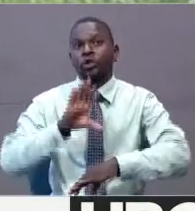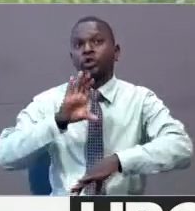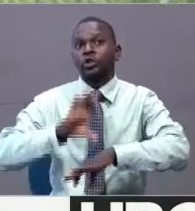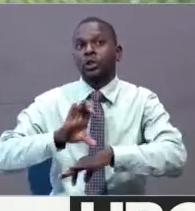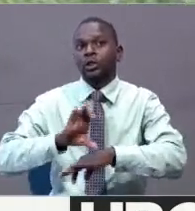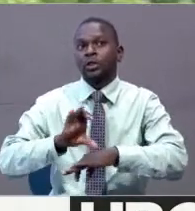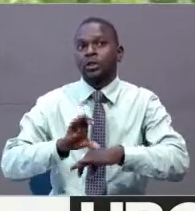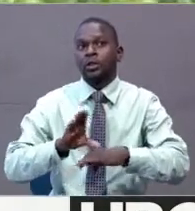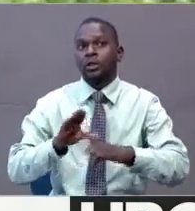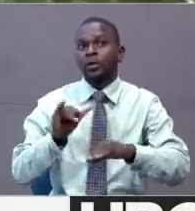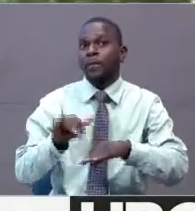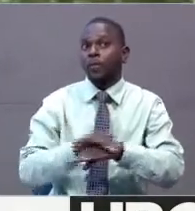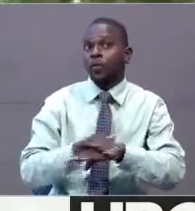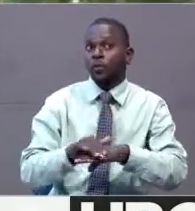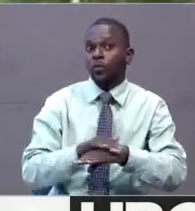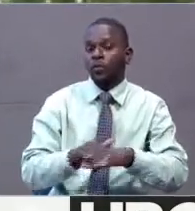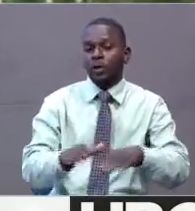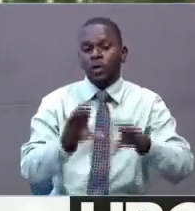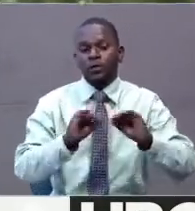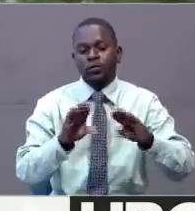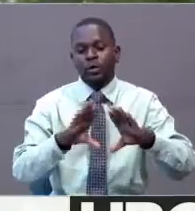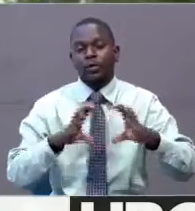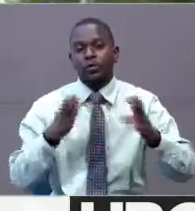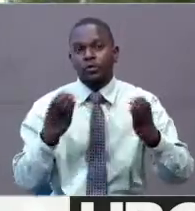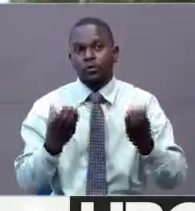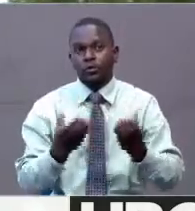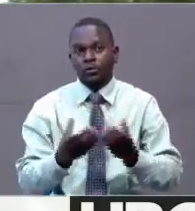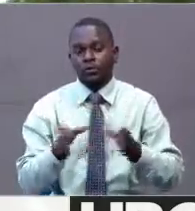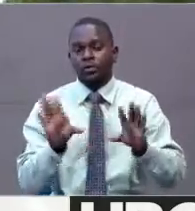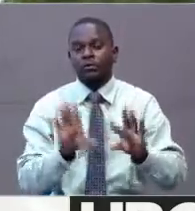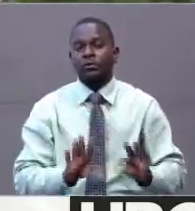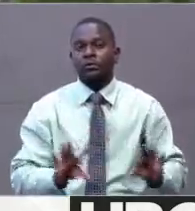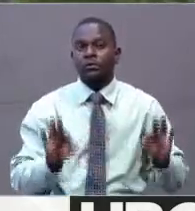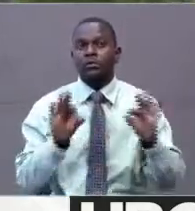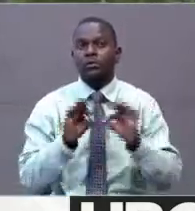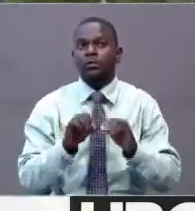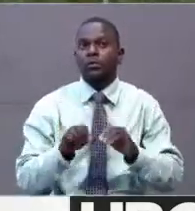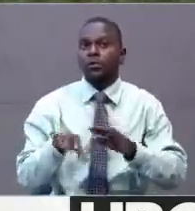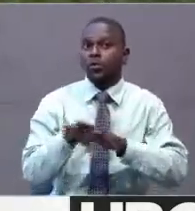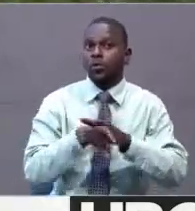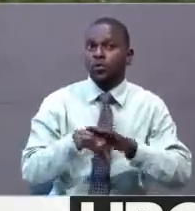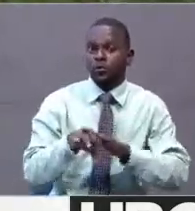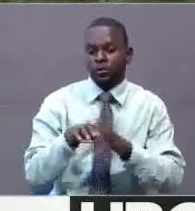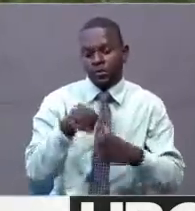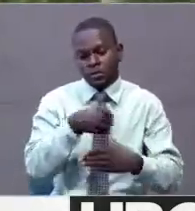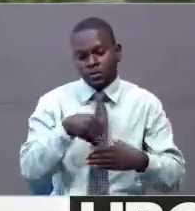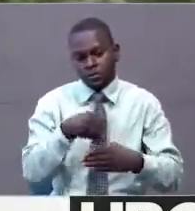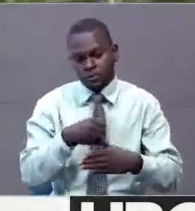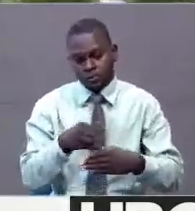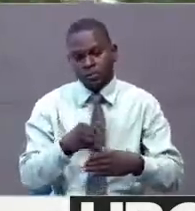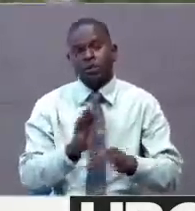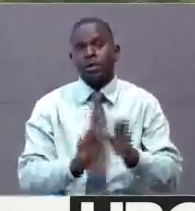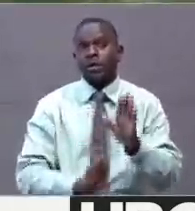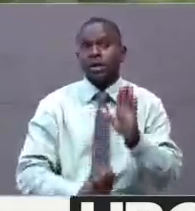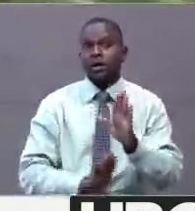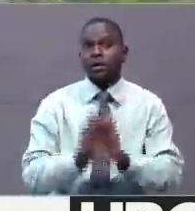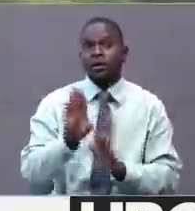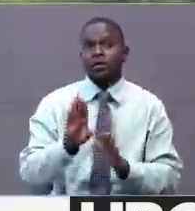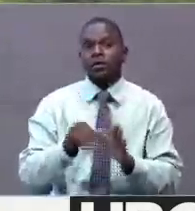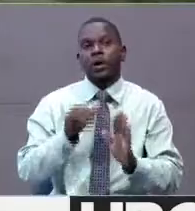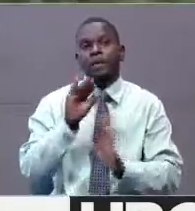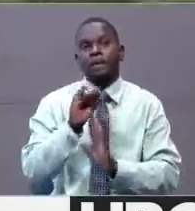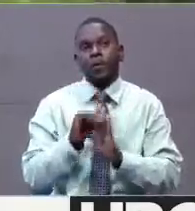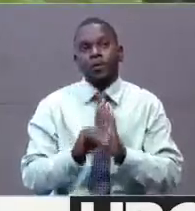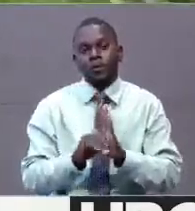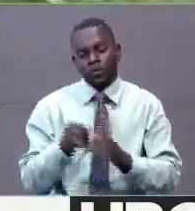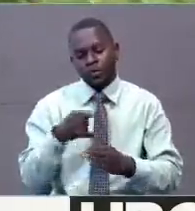dioceses in Buganda to train communities on the importance of the environment, involve in developmental programs,